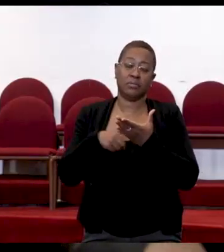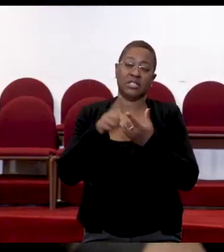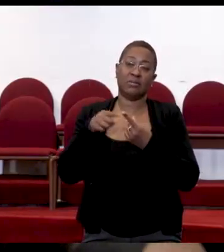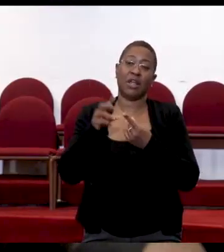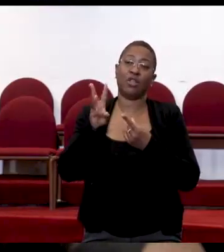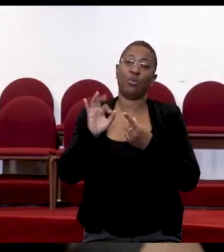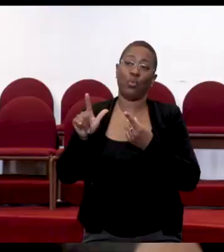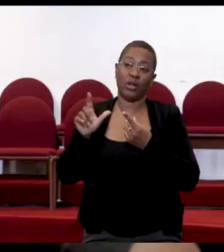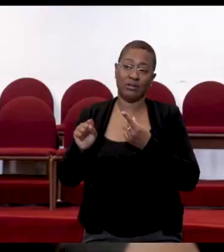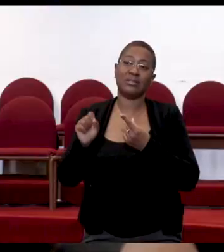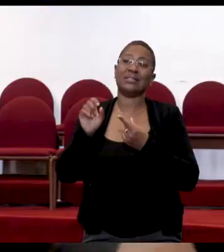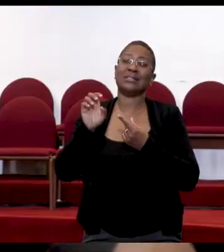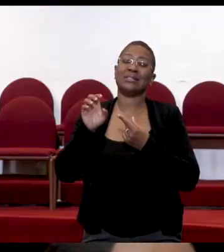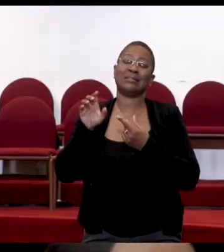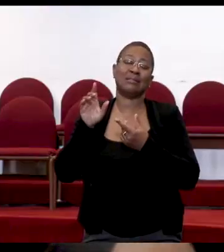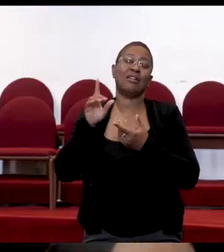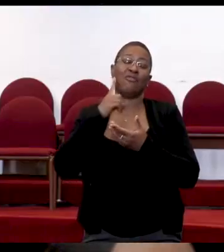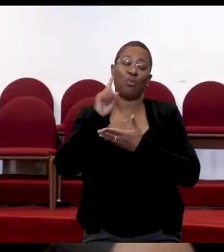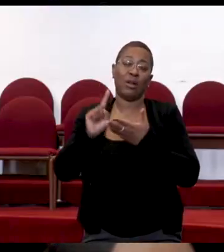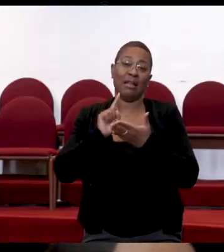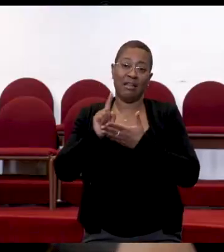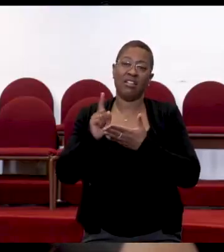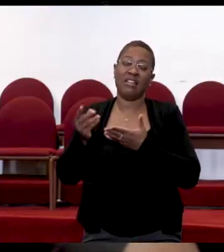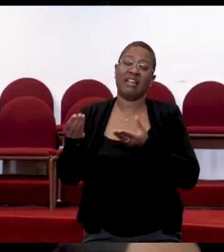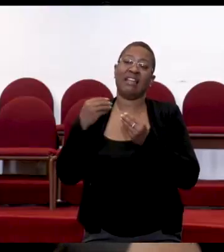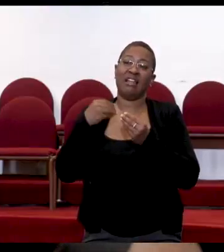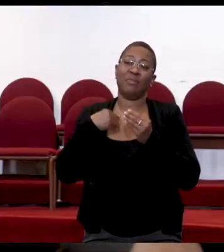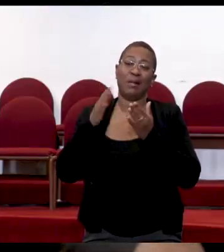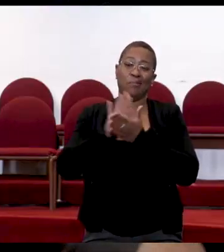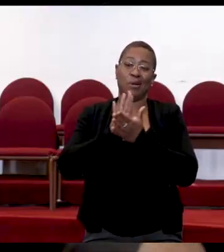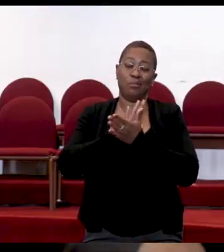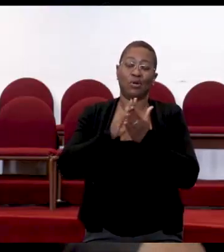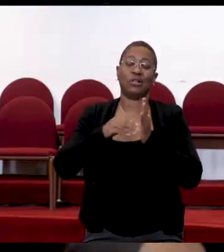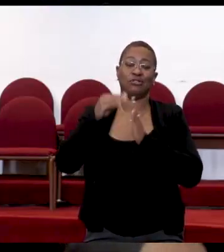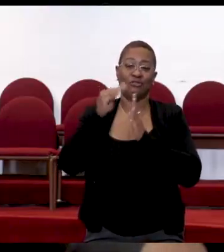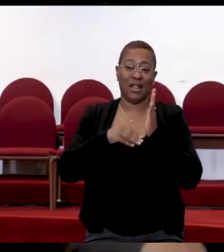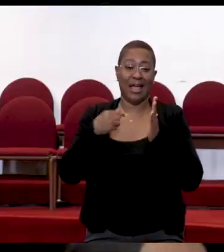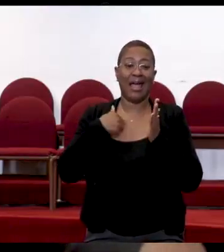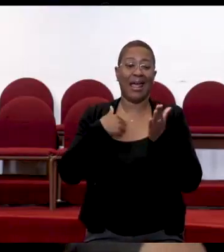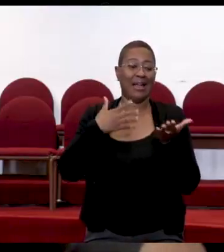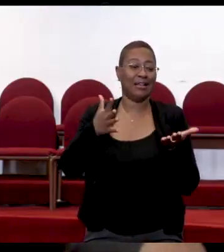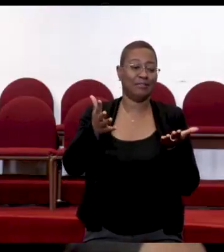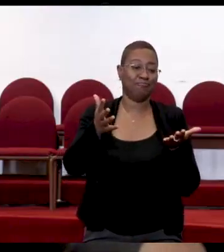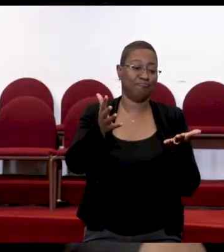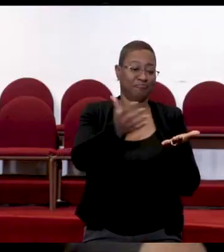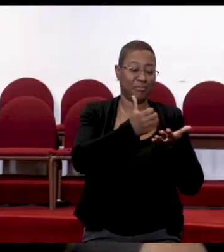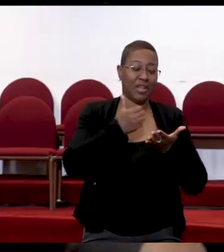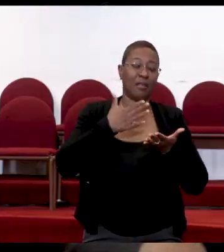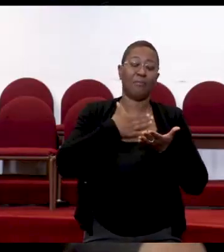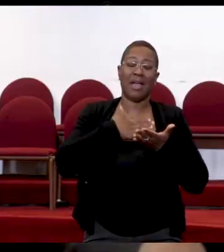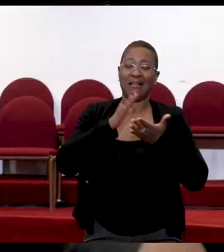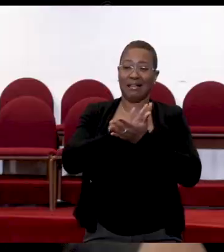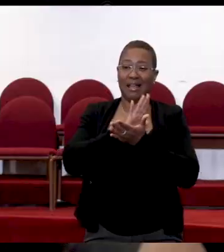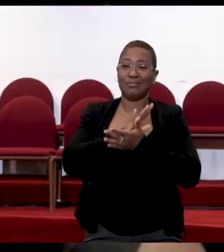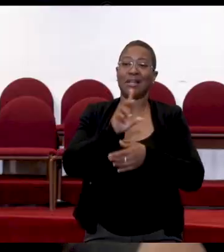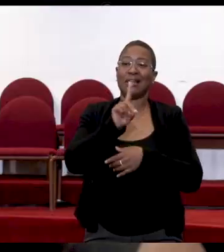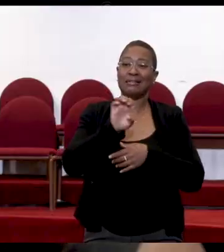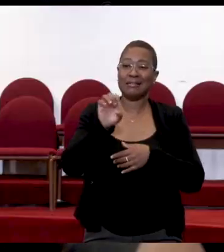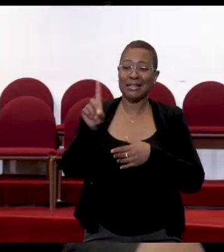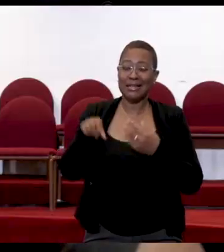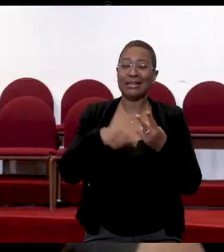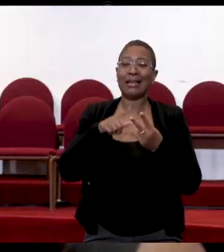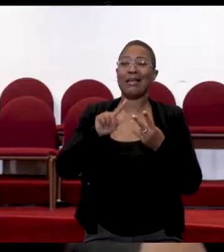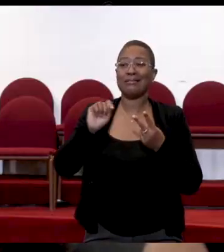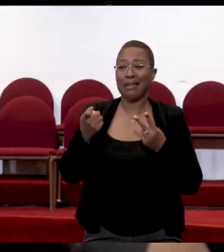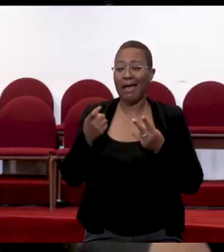They gave me a handout to fill out and to gather all my documents that I needed, like my deed, tax